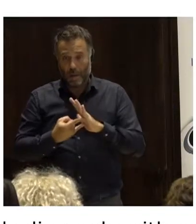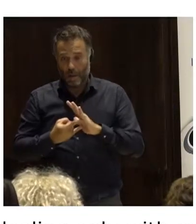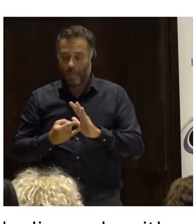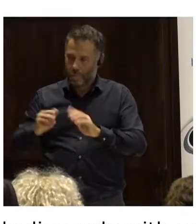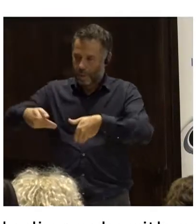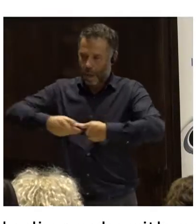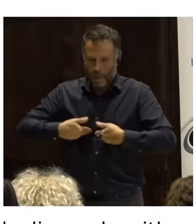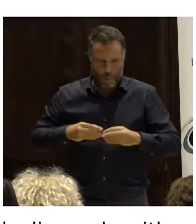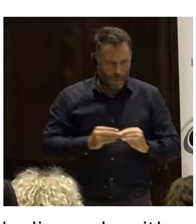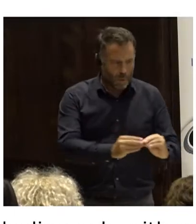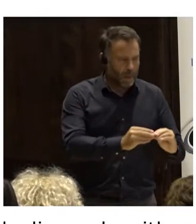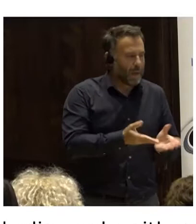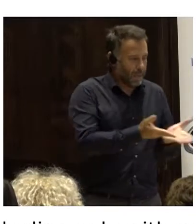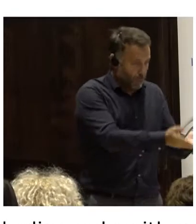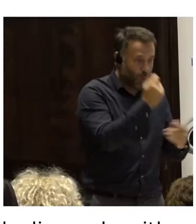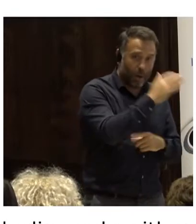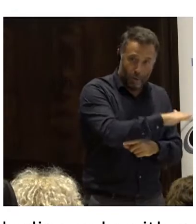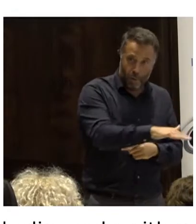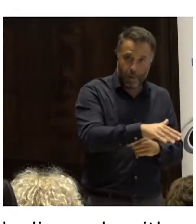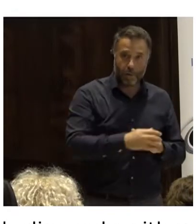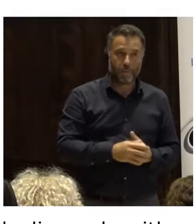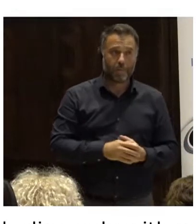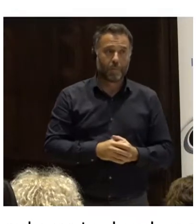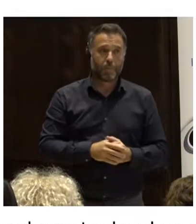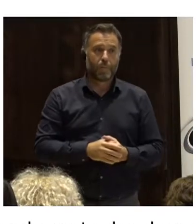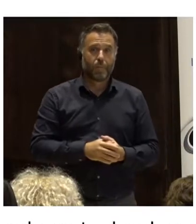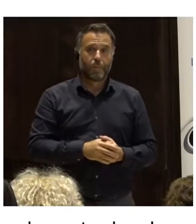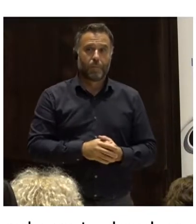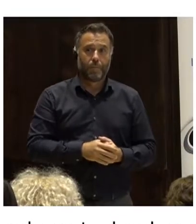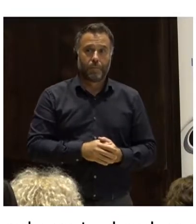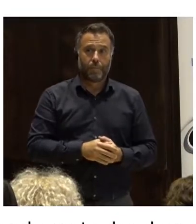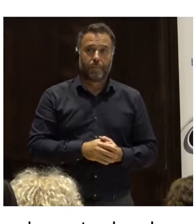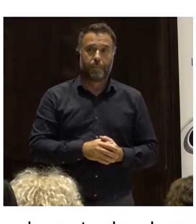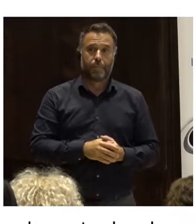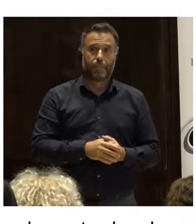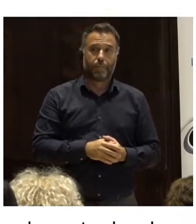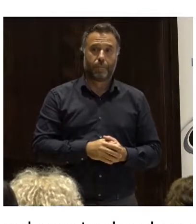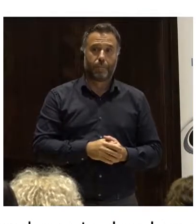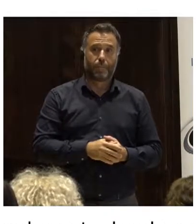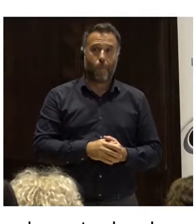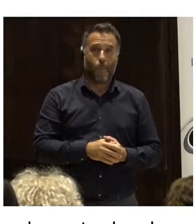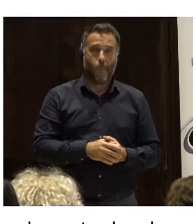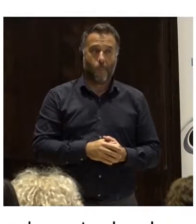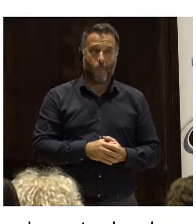the support, not the most important thing, but the best support to the children.